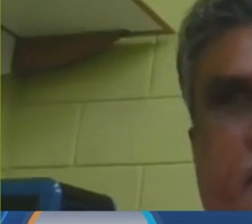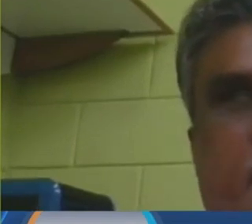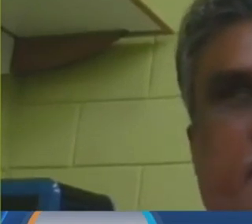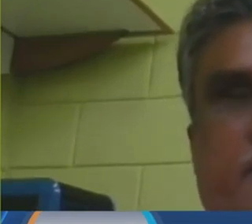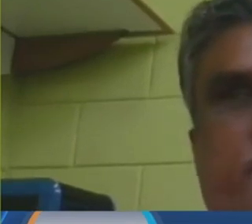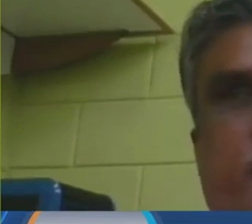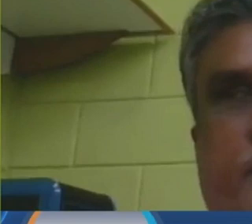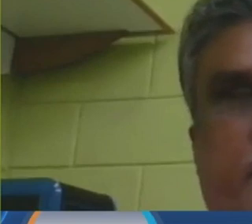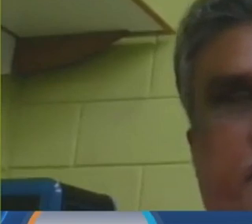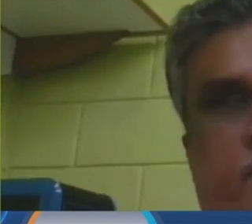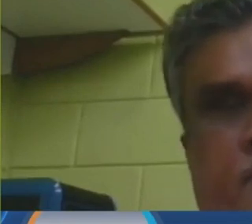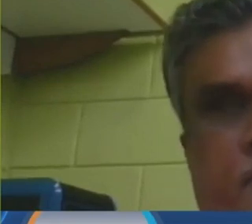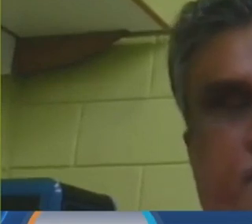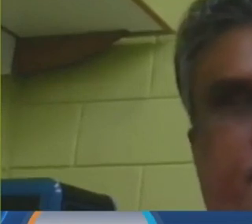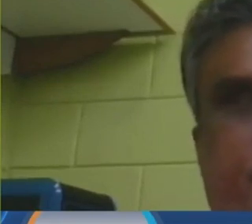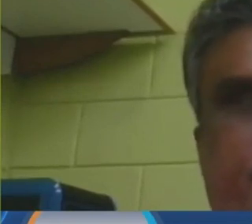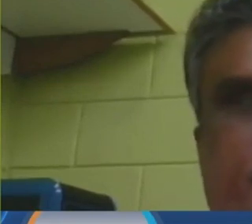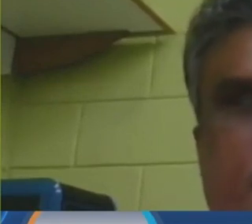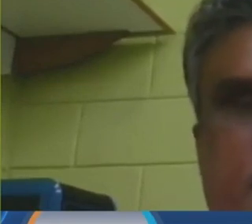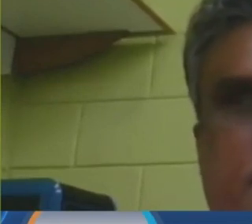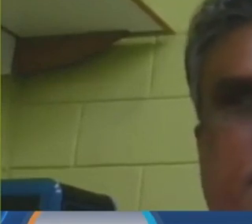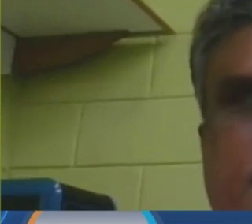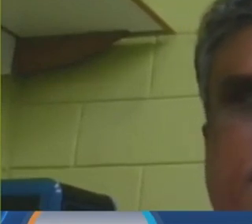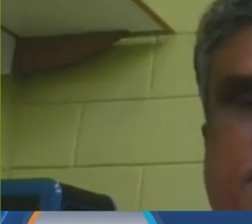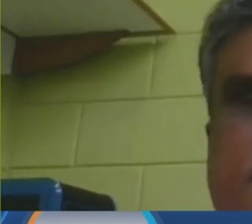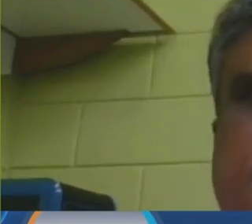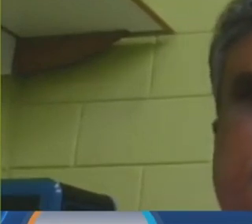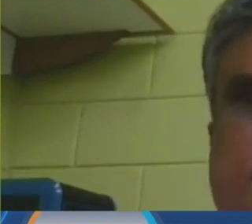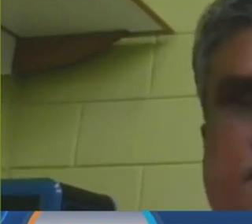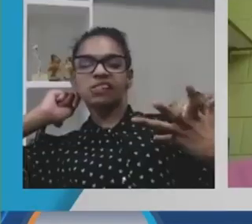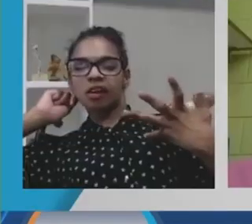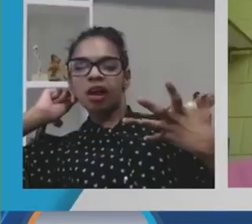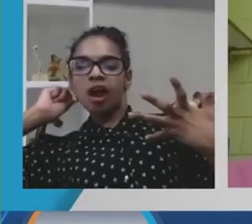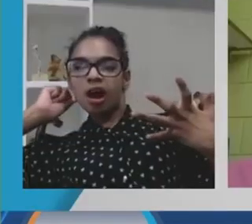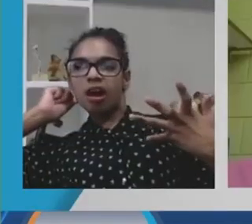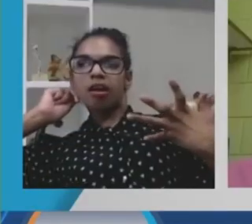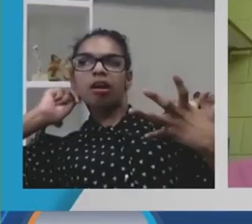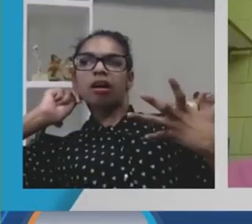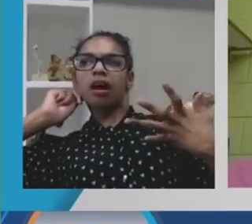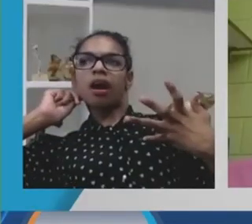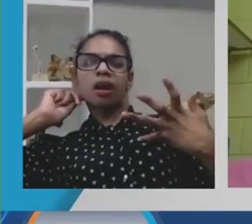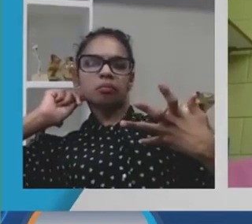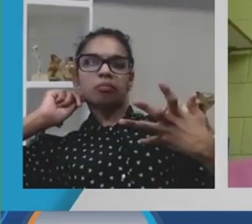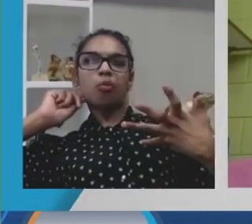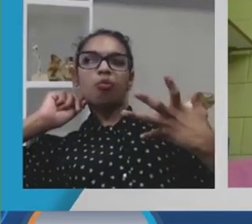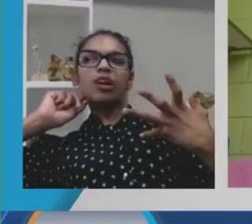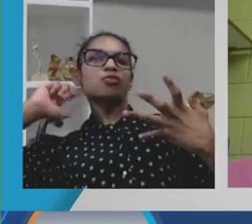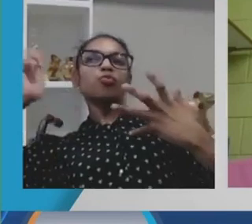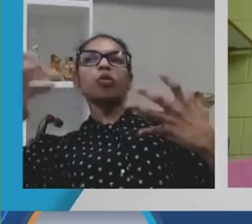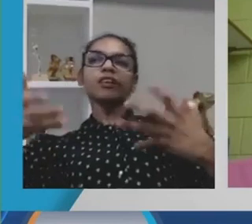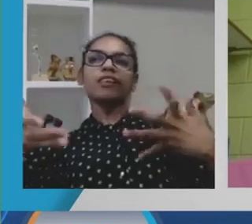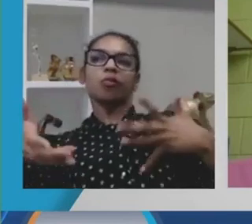journey and we will achieve it. Mr. Gittins,